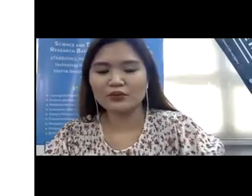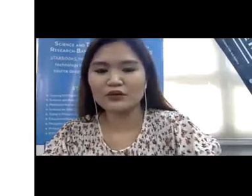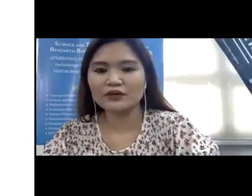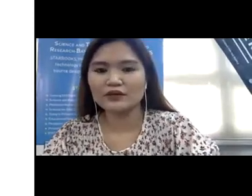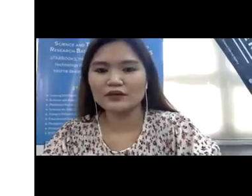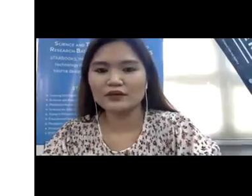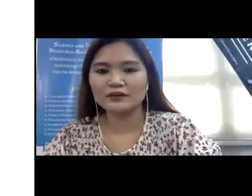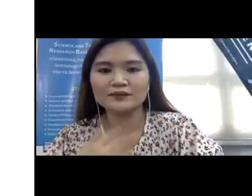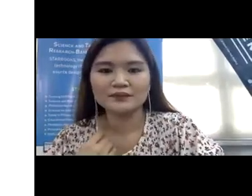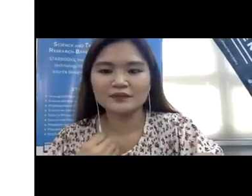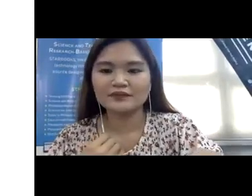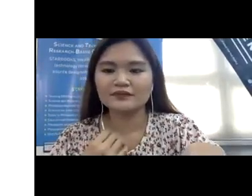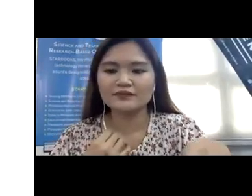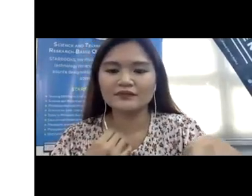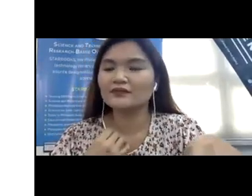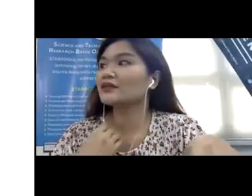5757902.